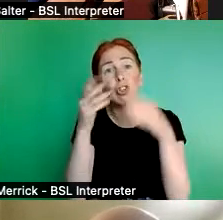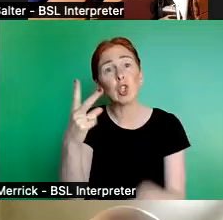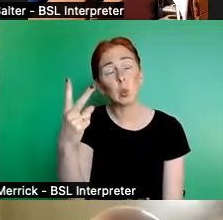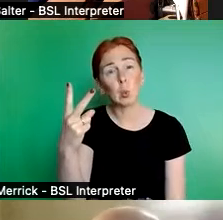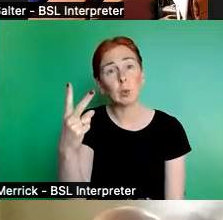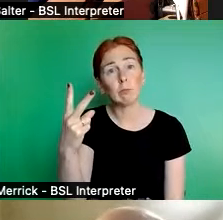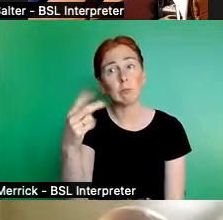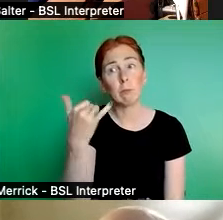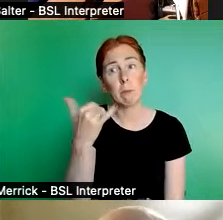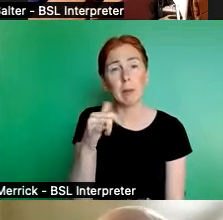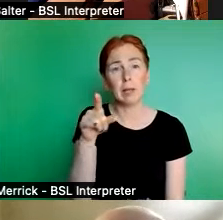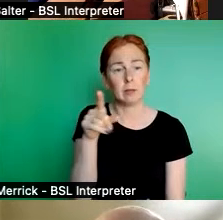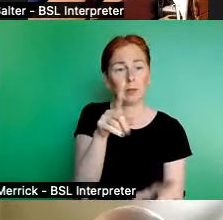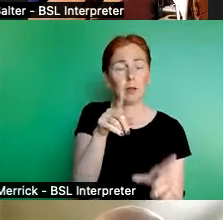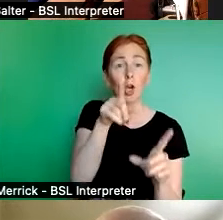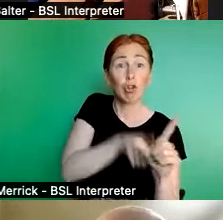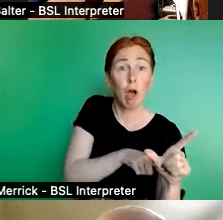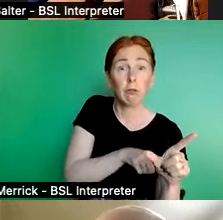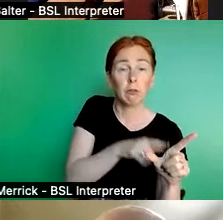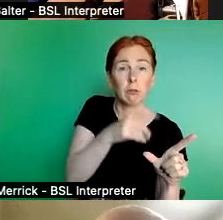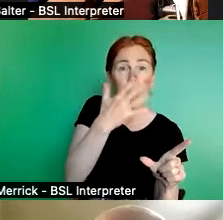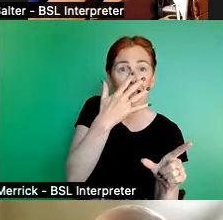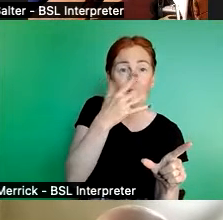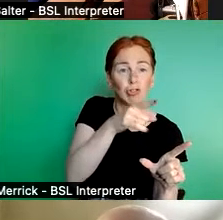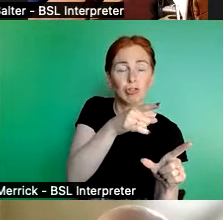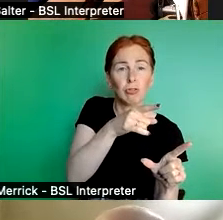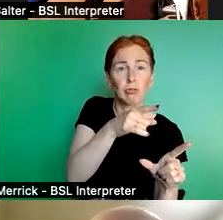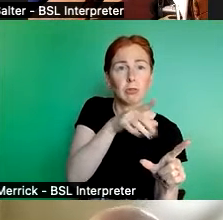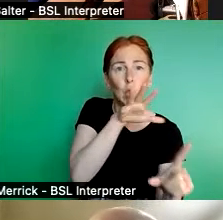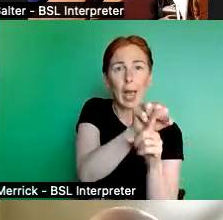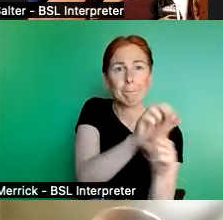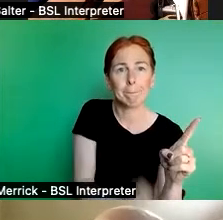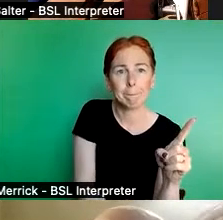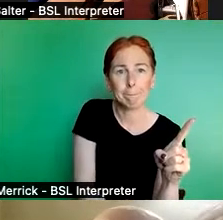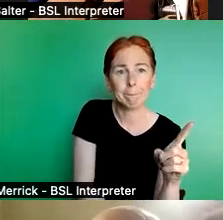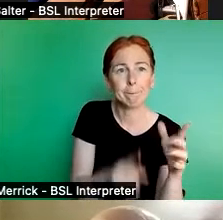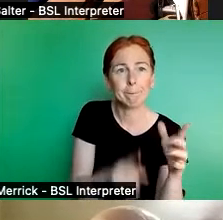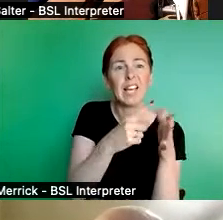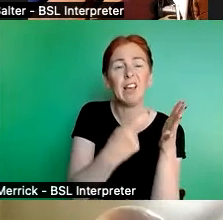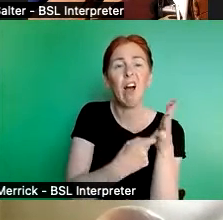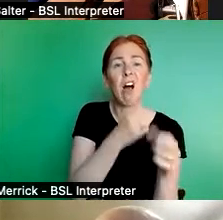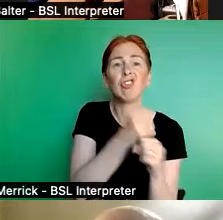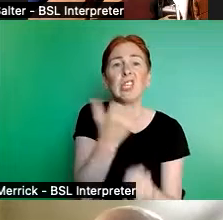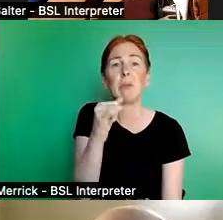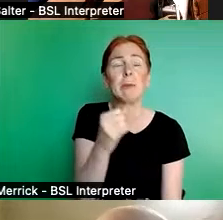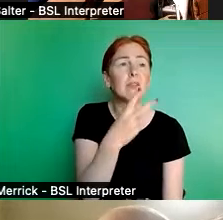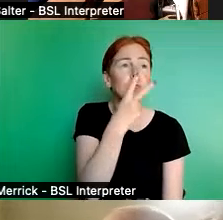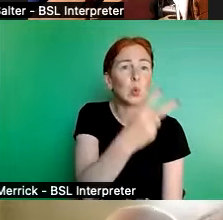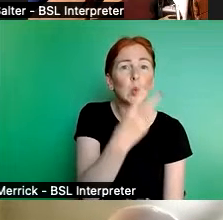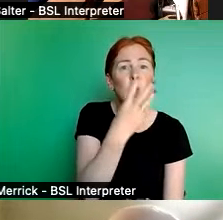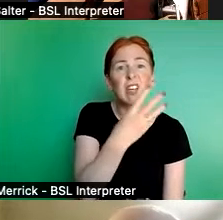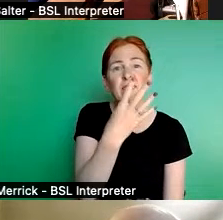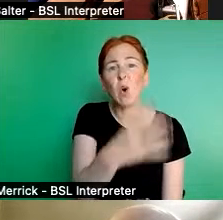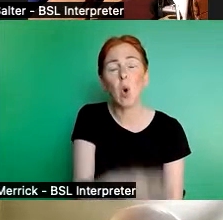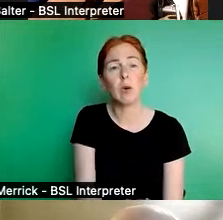do an ERG at the age of 2 or 3 or 4, and it would be plumb normal. But if we were to test